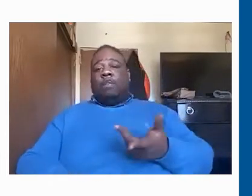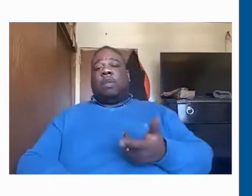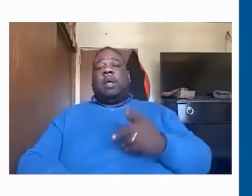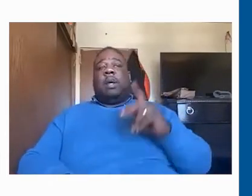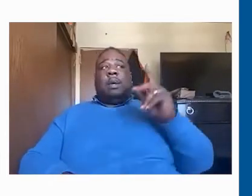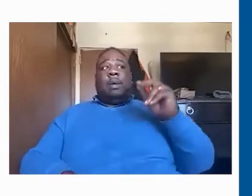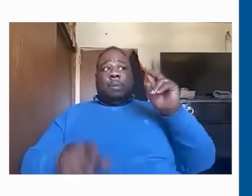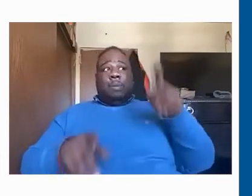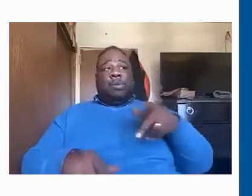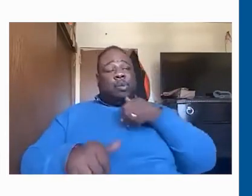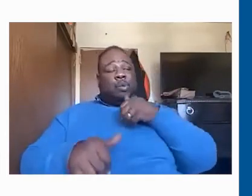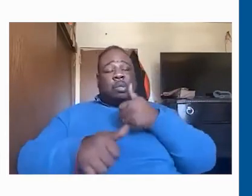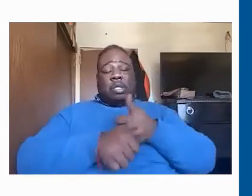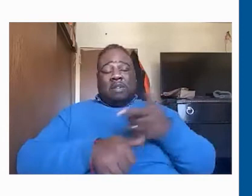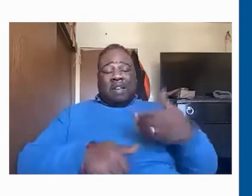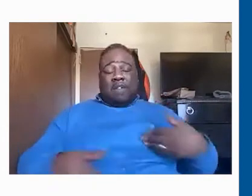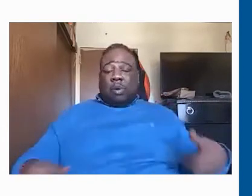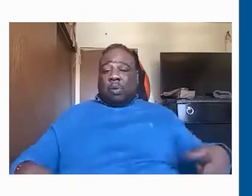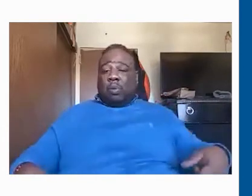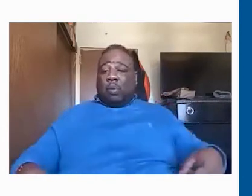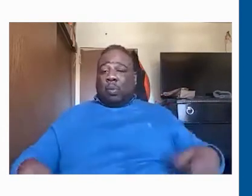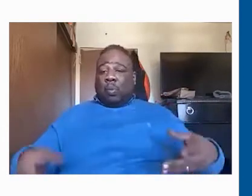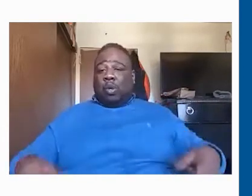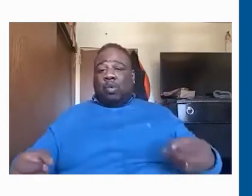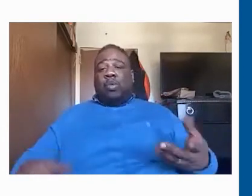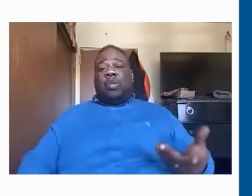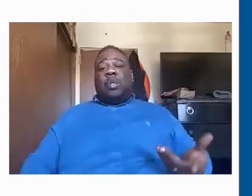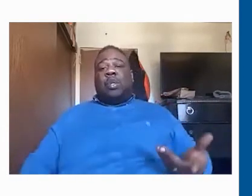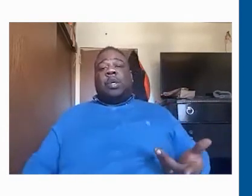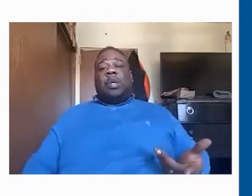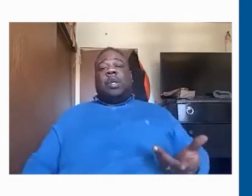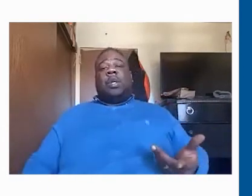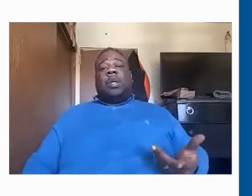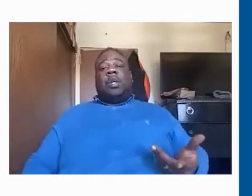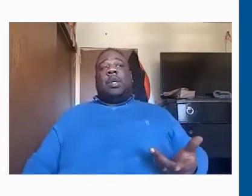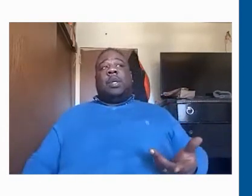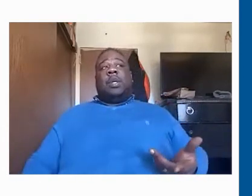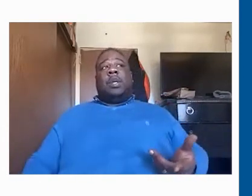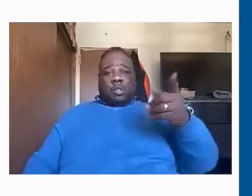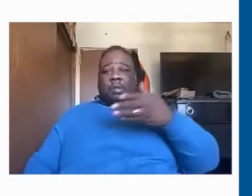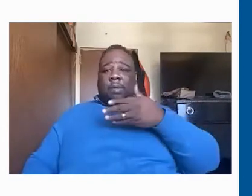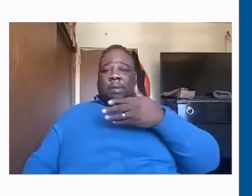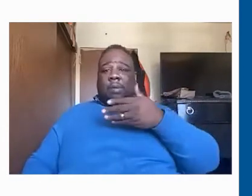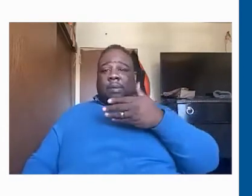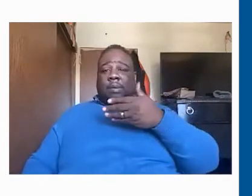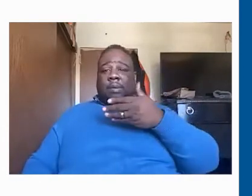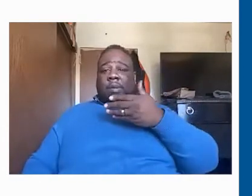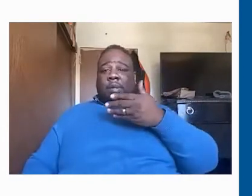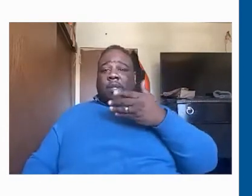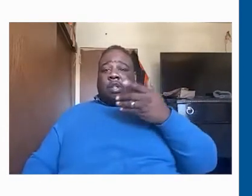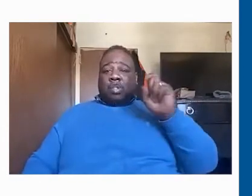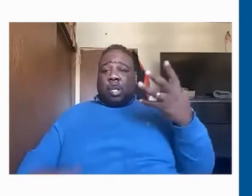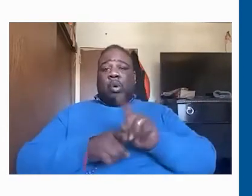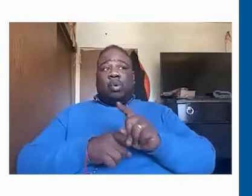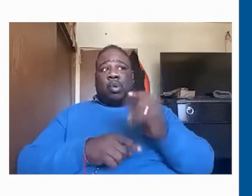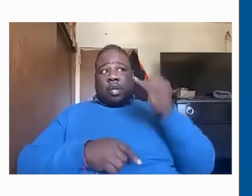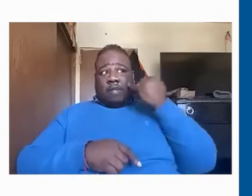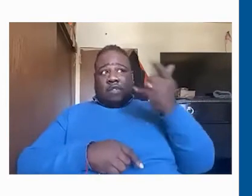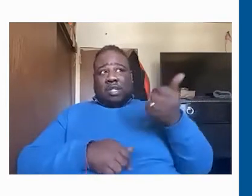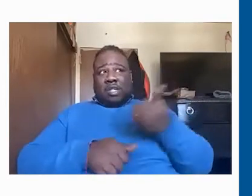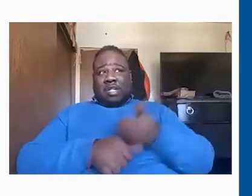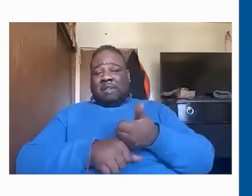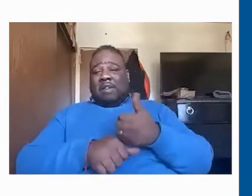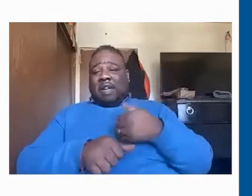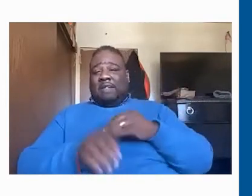and also patches for tires, that's helpful. And then finally, for someone who has a developmental disability, maybe having an